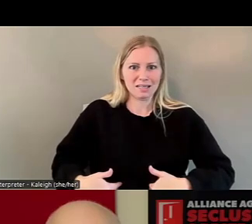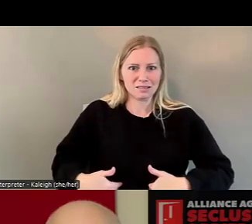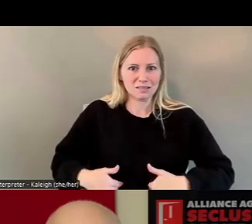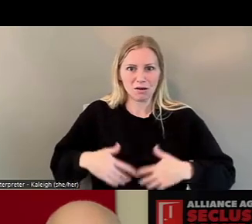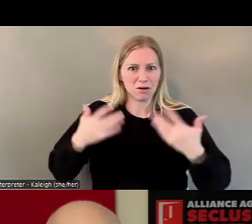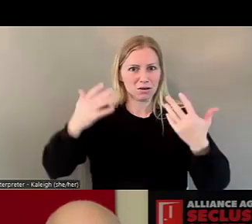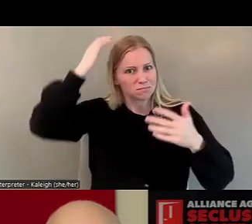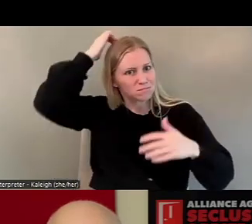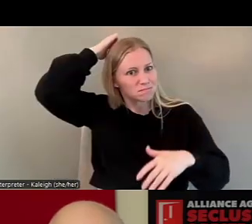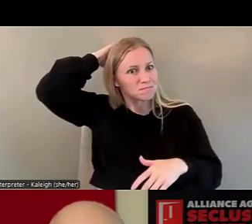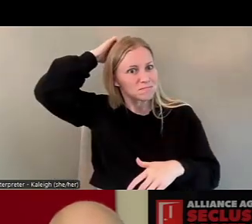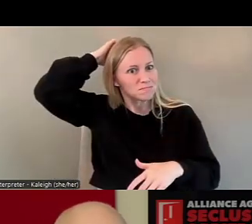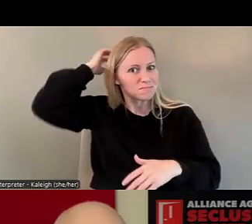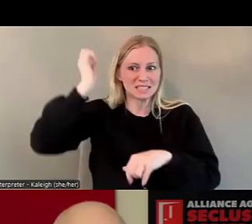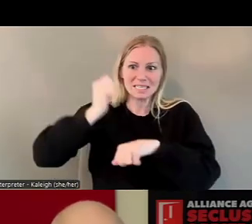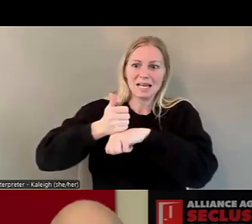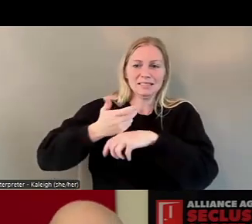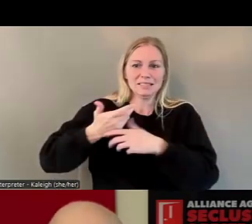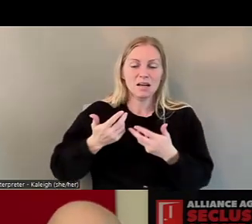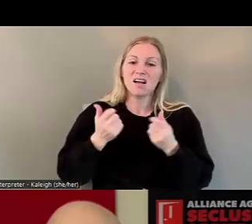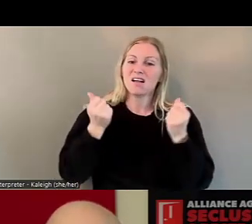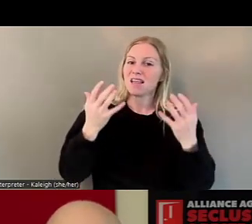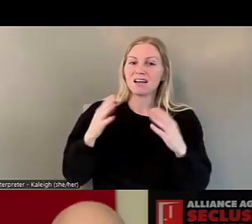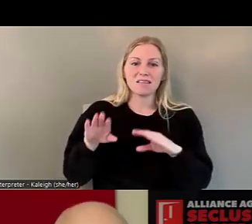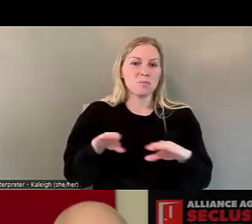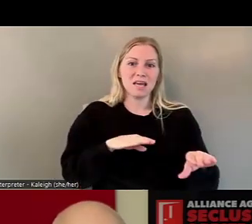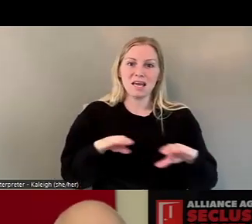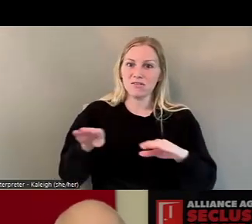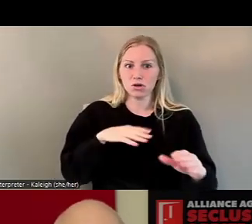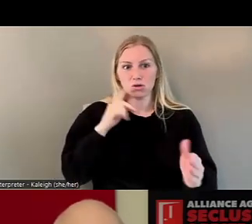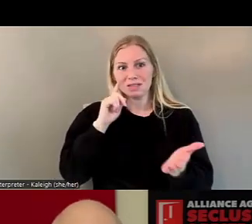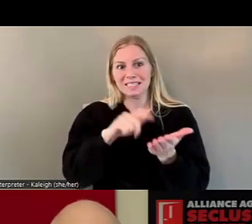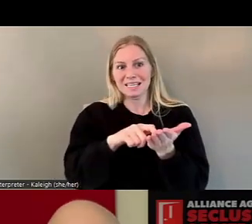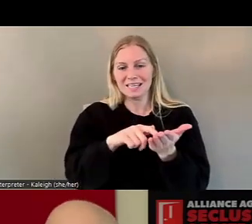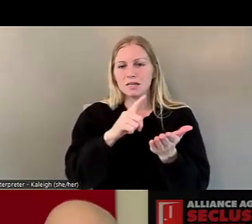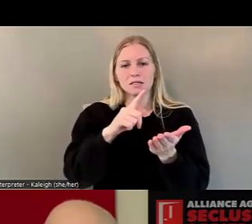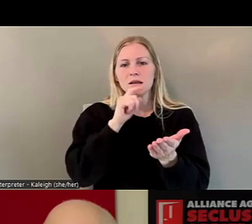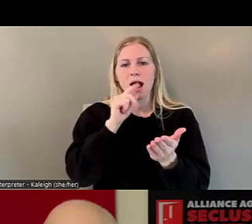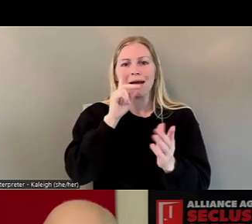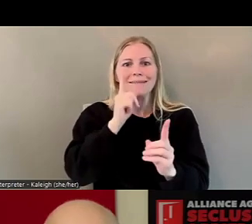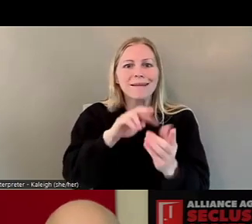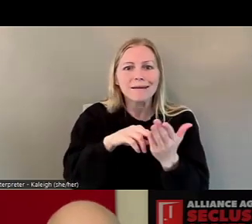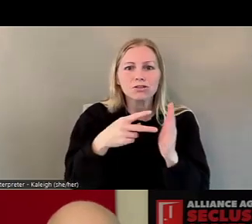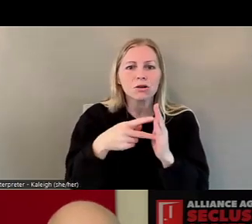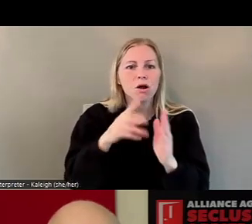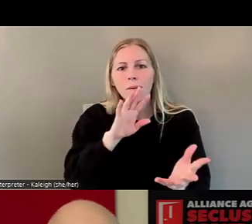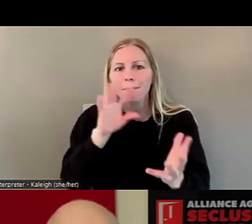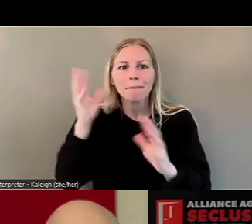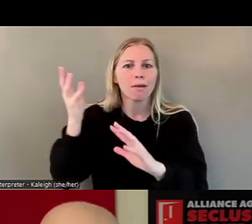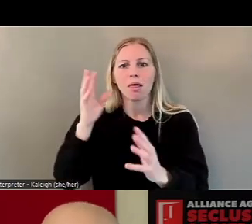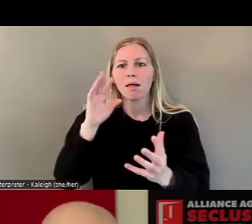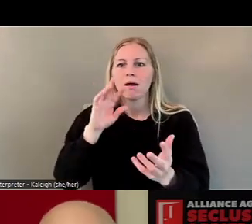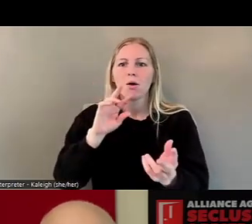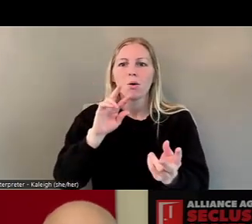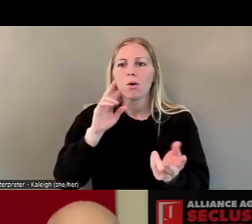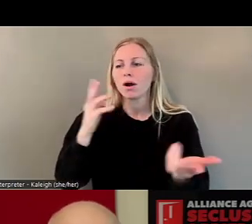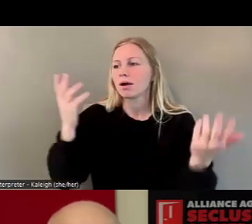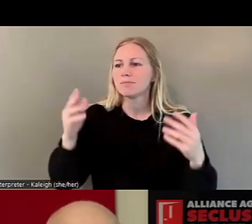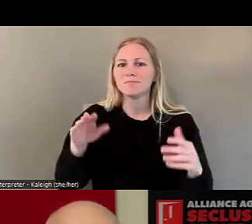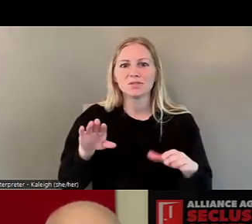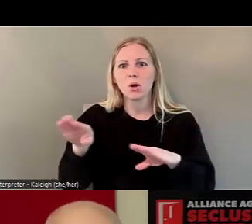behavior you see, in fact, is not intentional misbehavior, but rather it's a stress response. It's our body responding to keep us